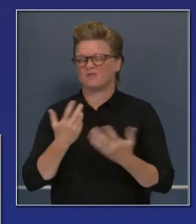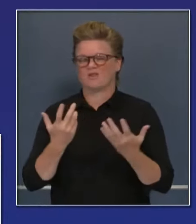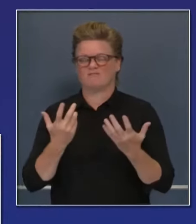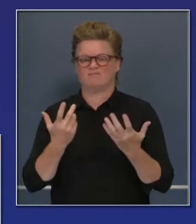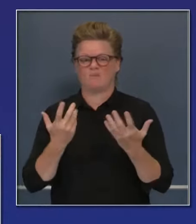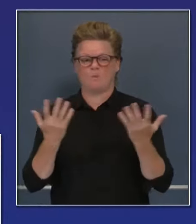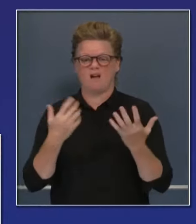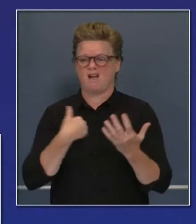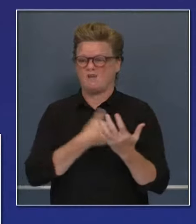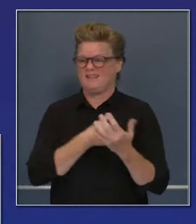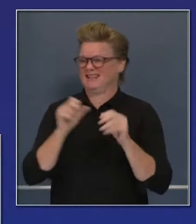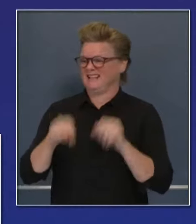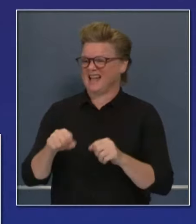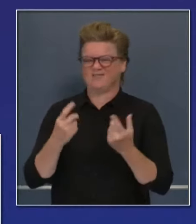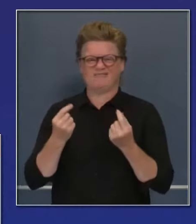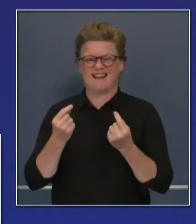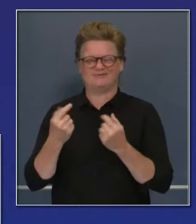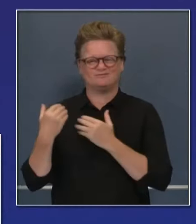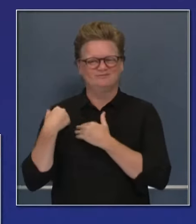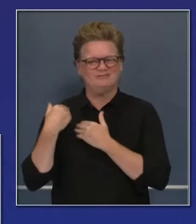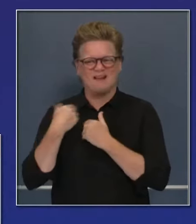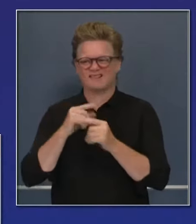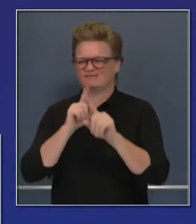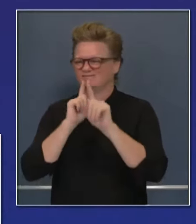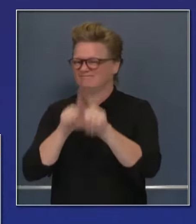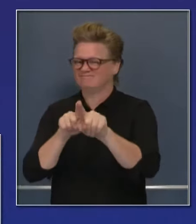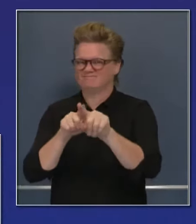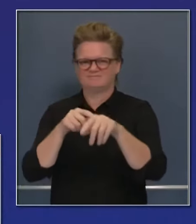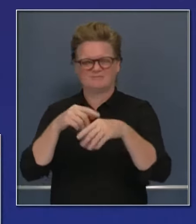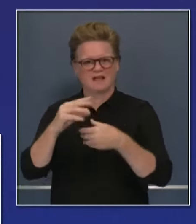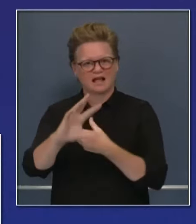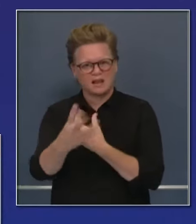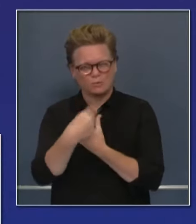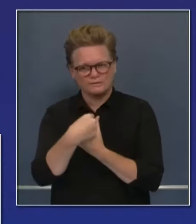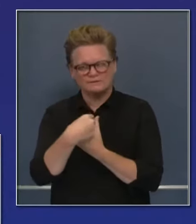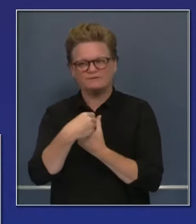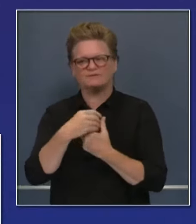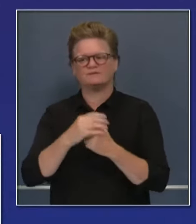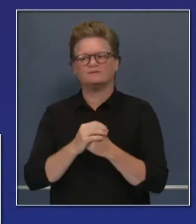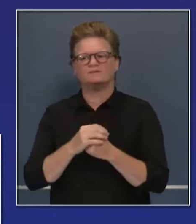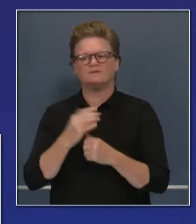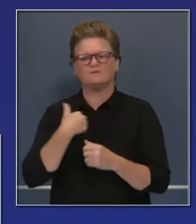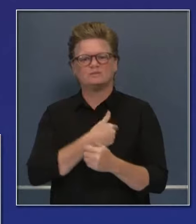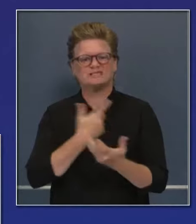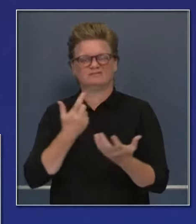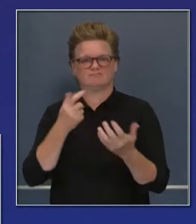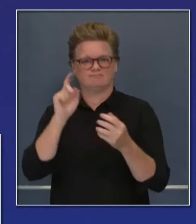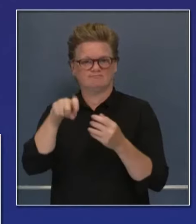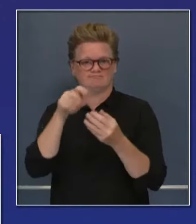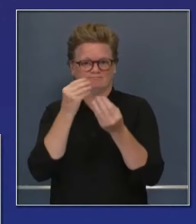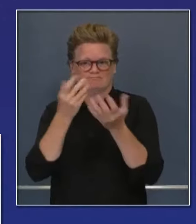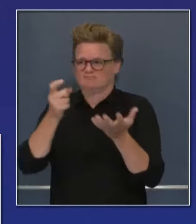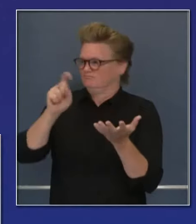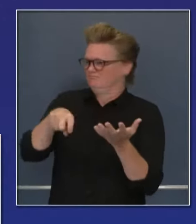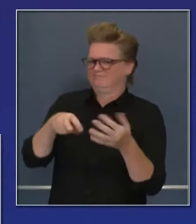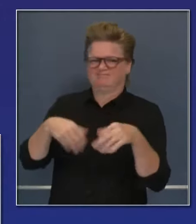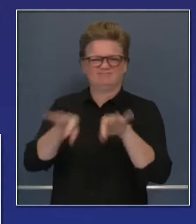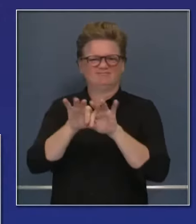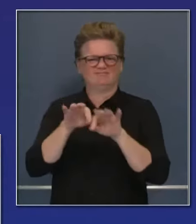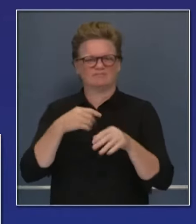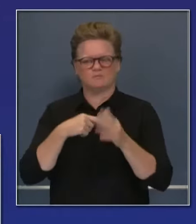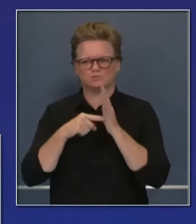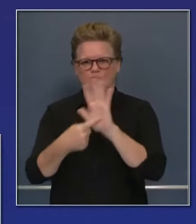as responsive and inclusive as we should be under these circumstances, but progress being made as it